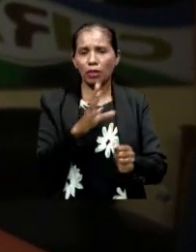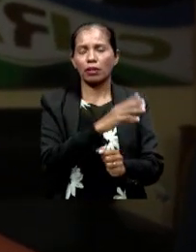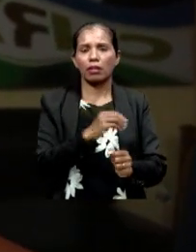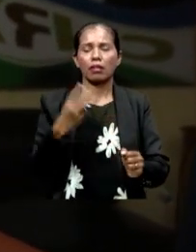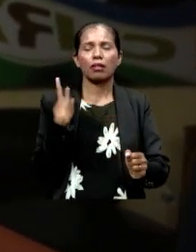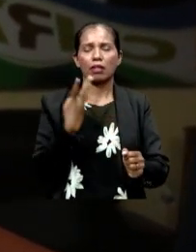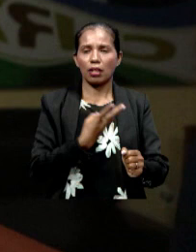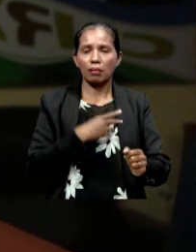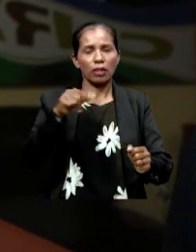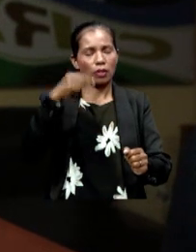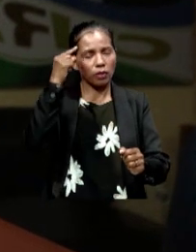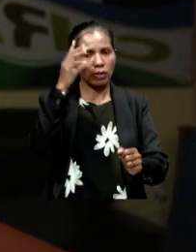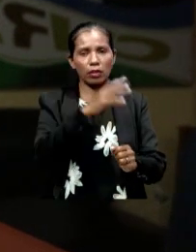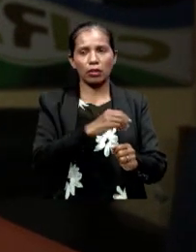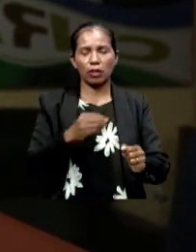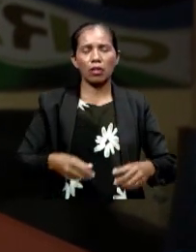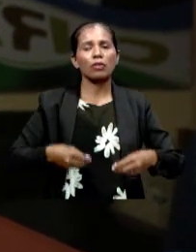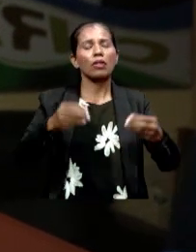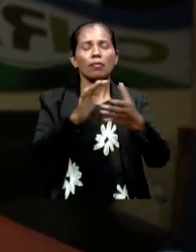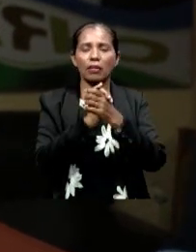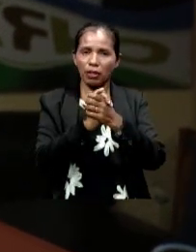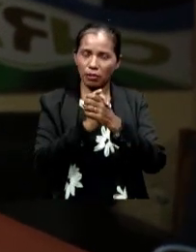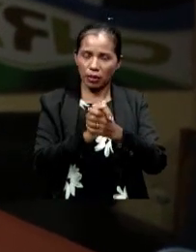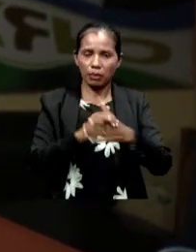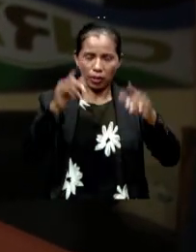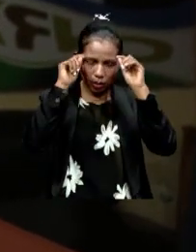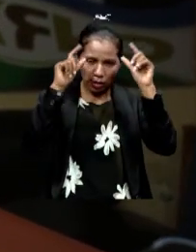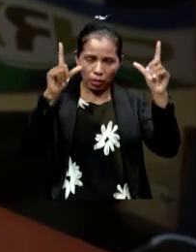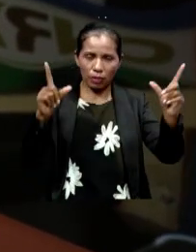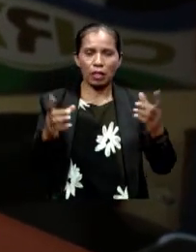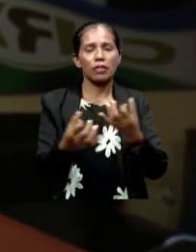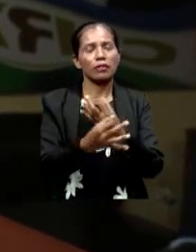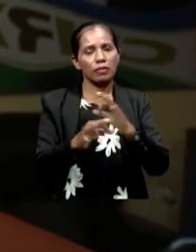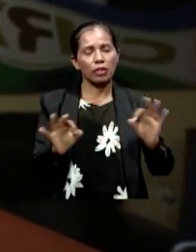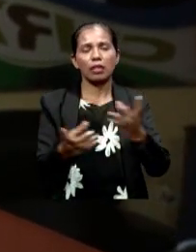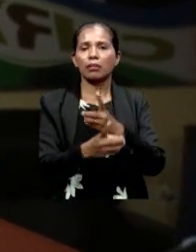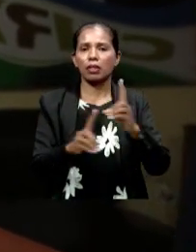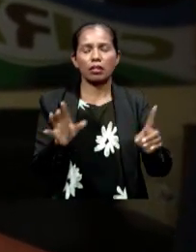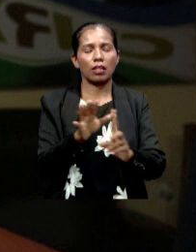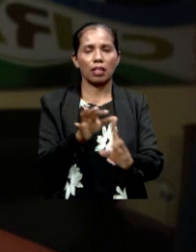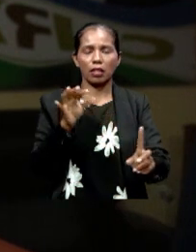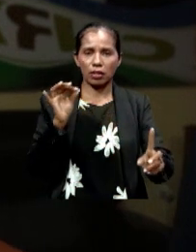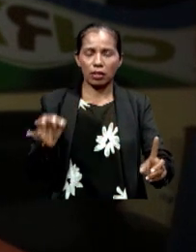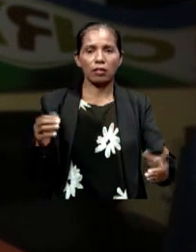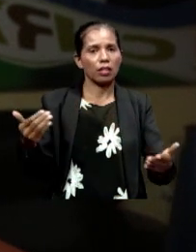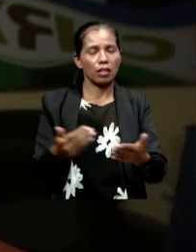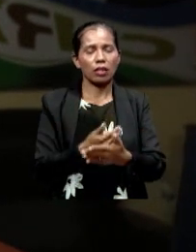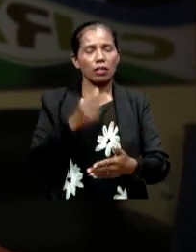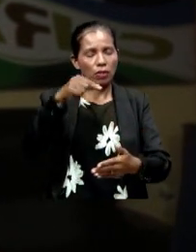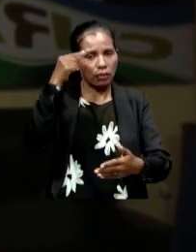our government take the chance to congratulate East Timor on the free democratic election. And we hope that the new government